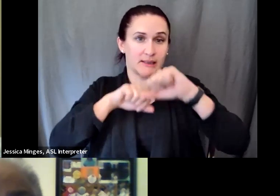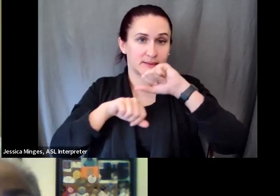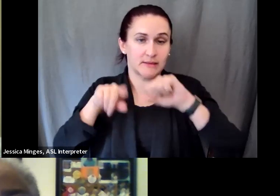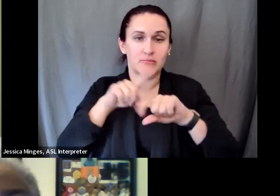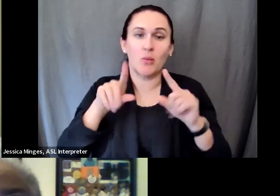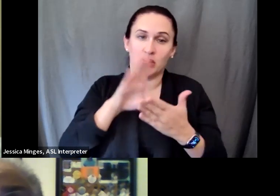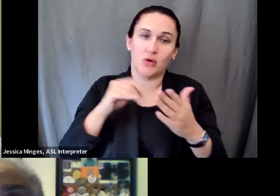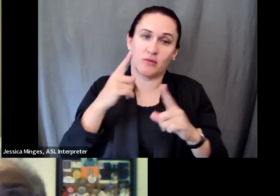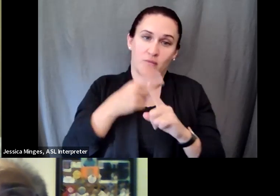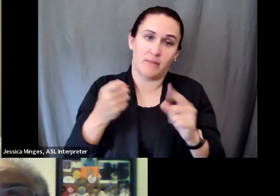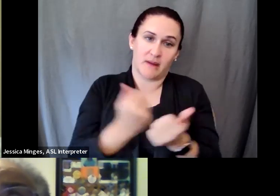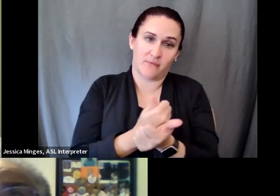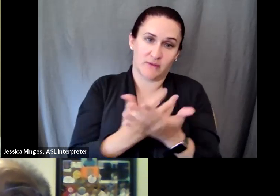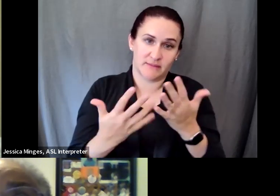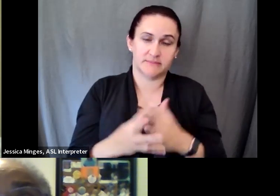all of that.